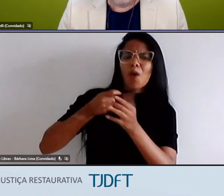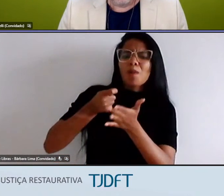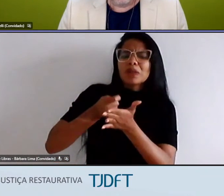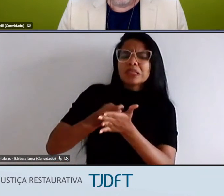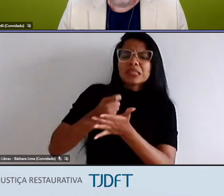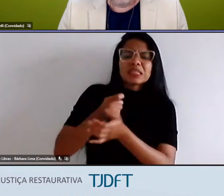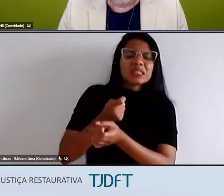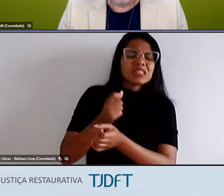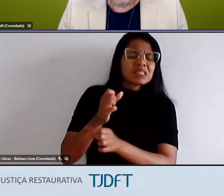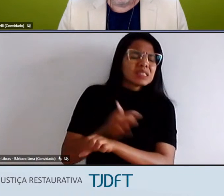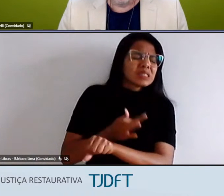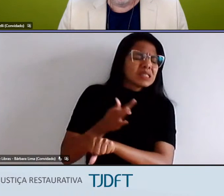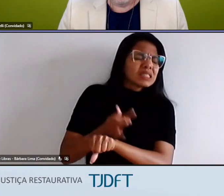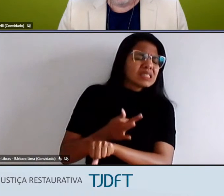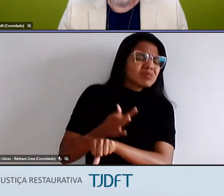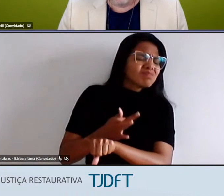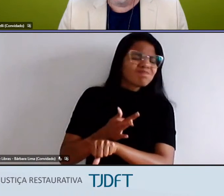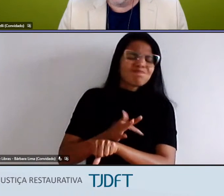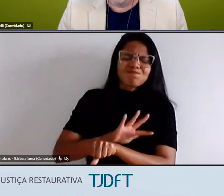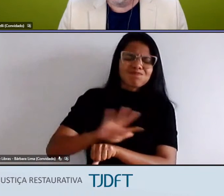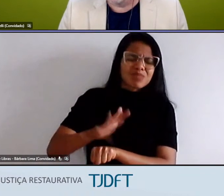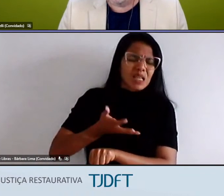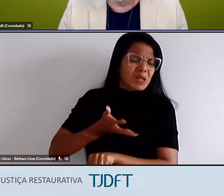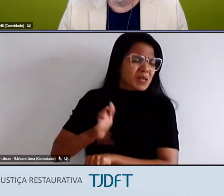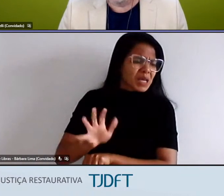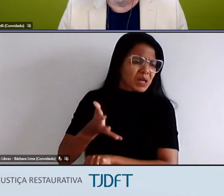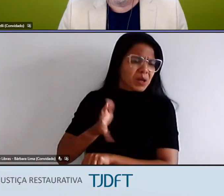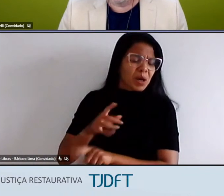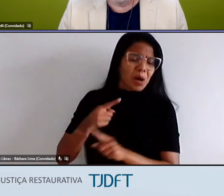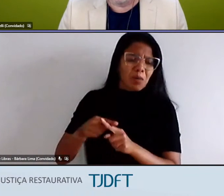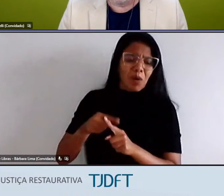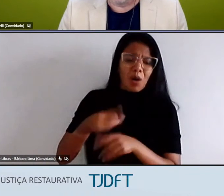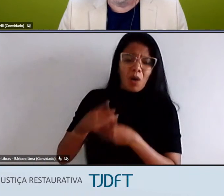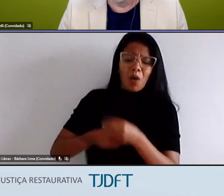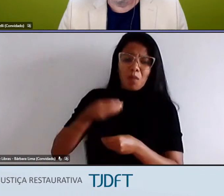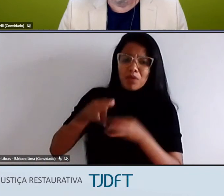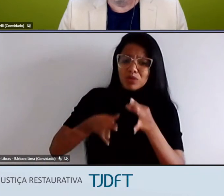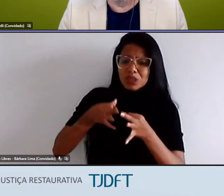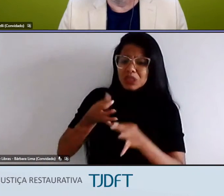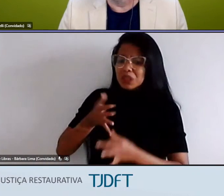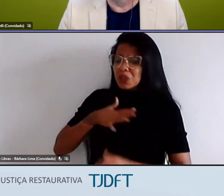parte da justiça criminal que não concordava com esse procedimento.